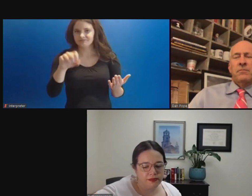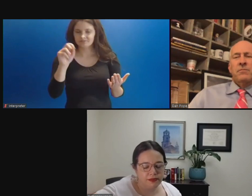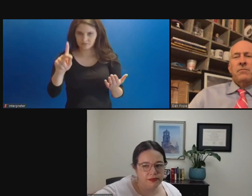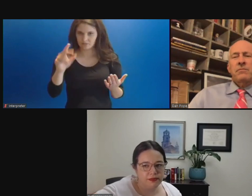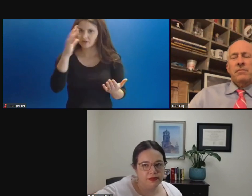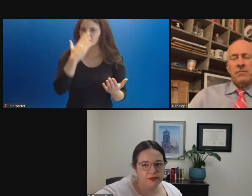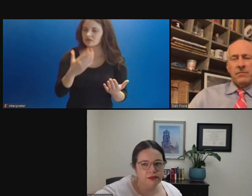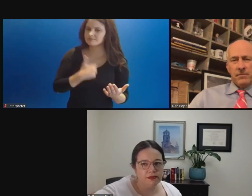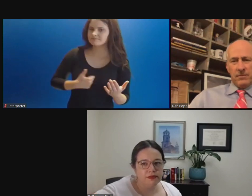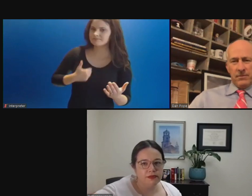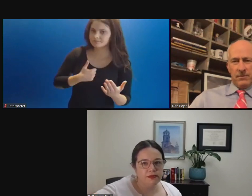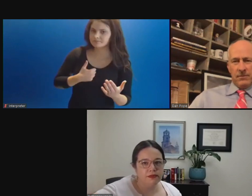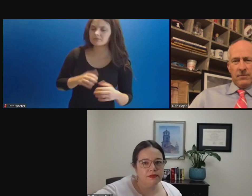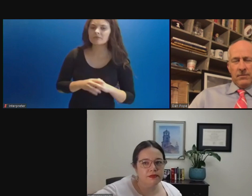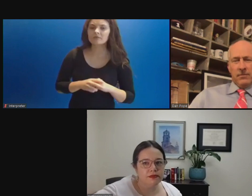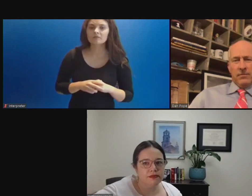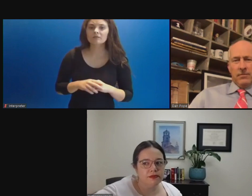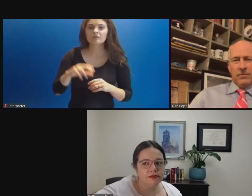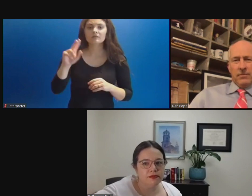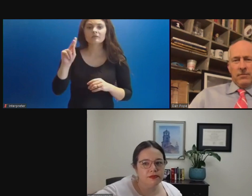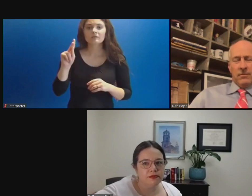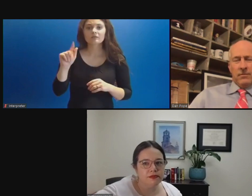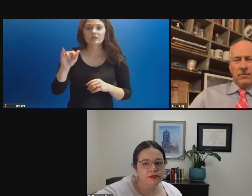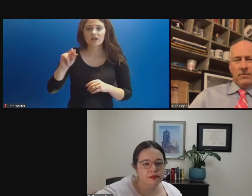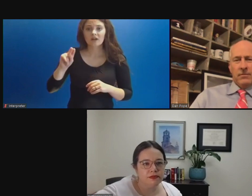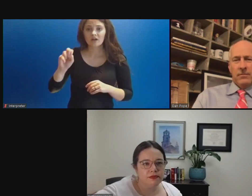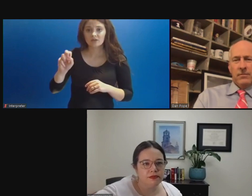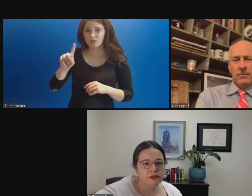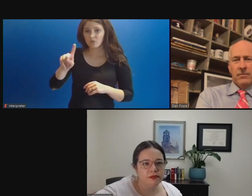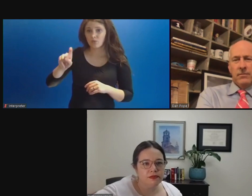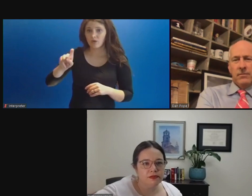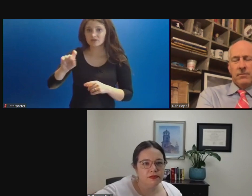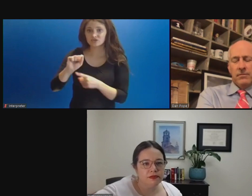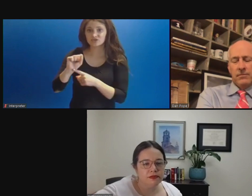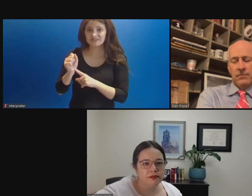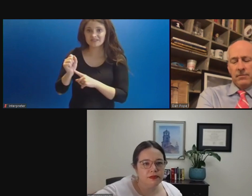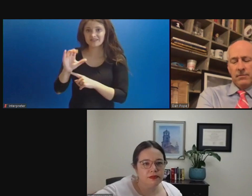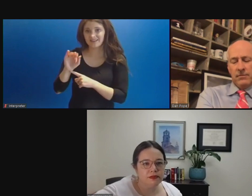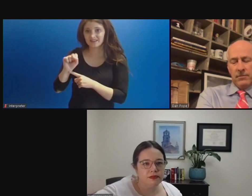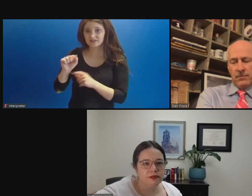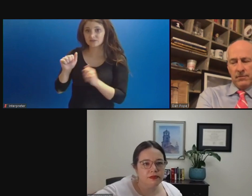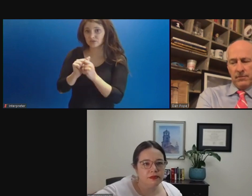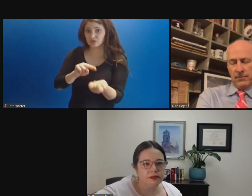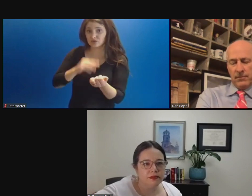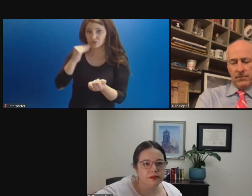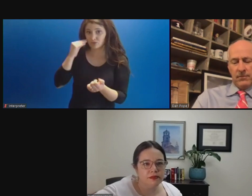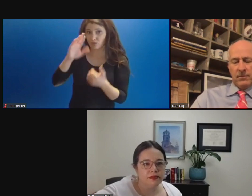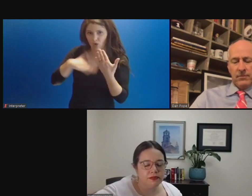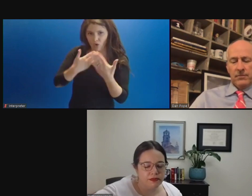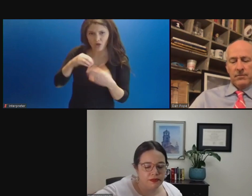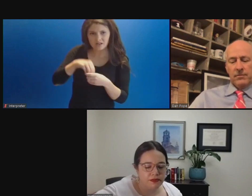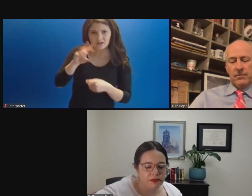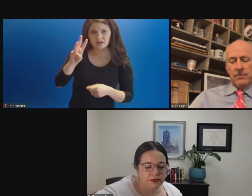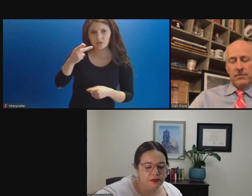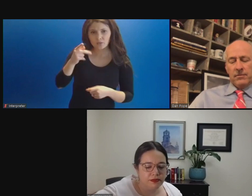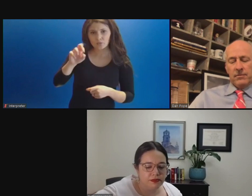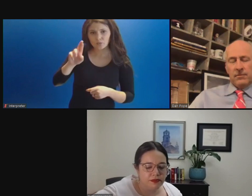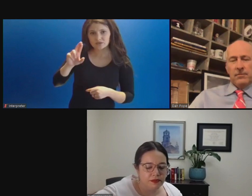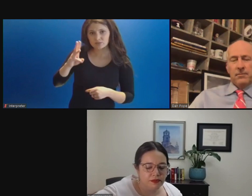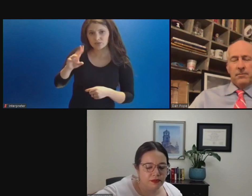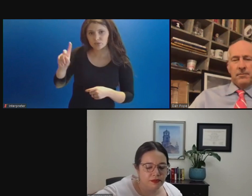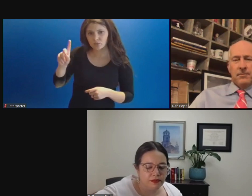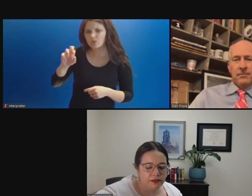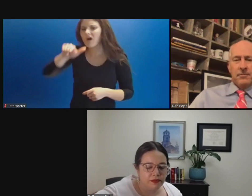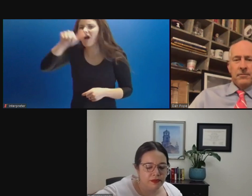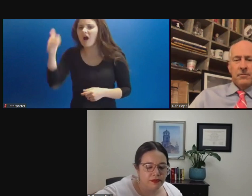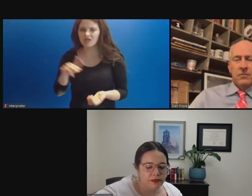good. Sorry. Katherine, those 100 cases with nursing homes, are they all at Whisperwood, or has there been another